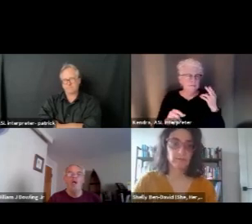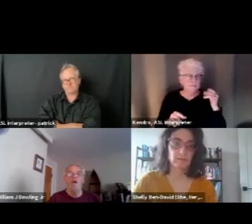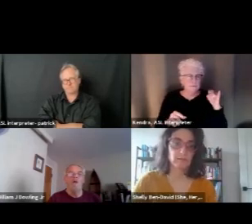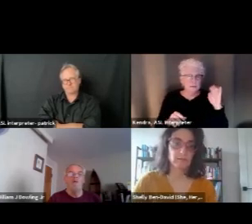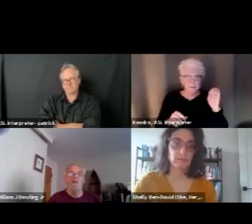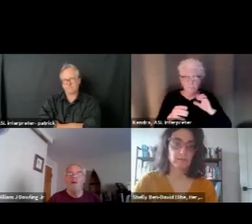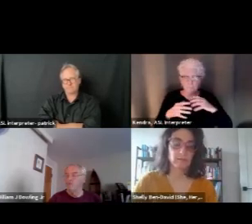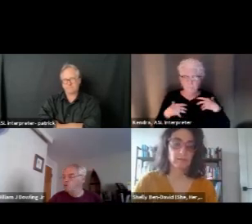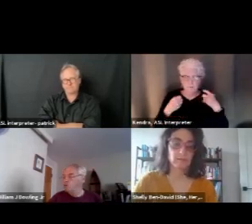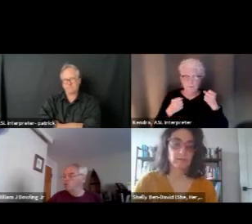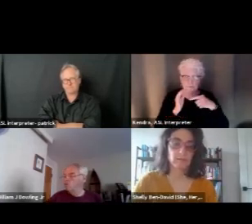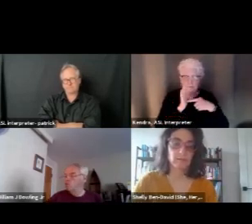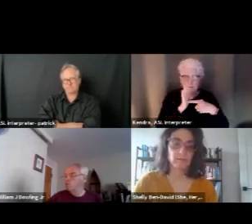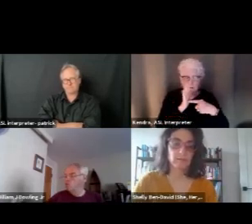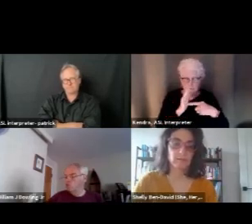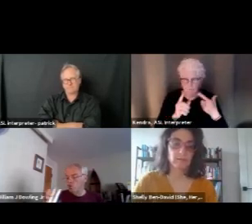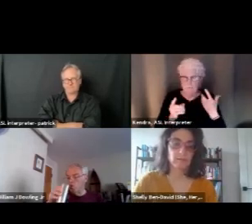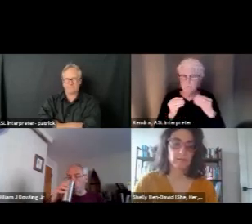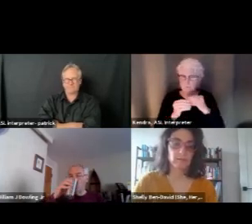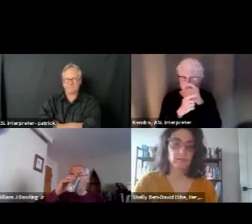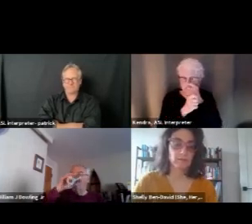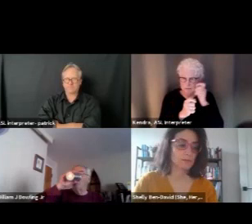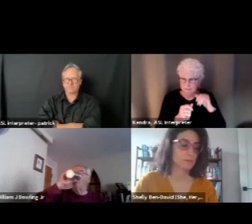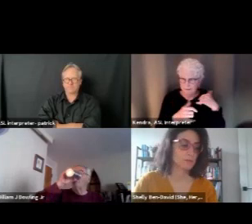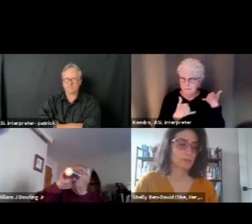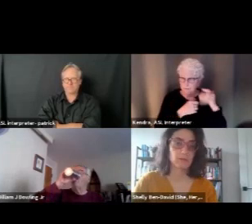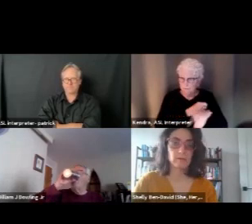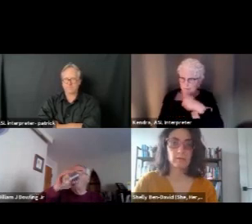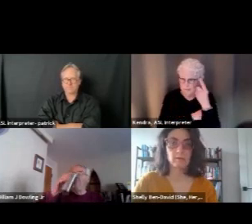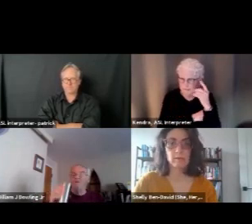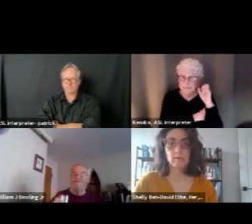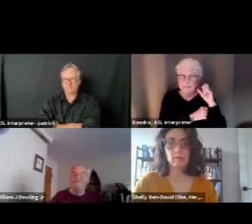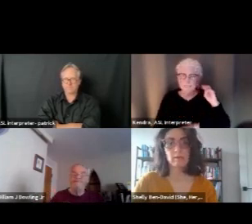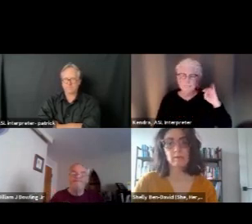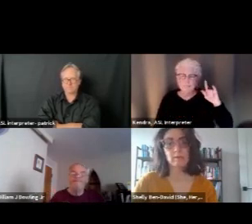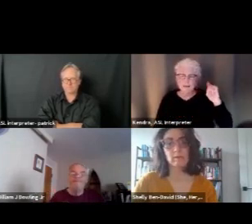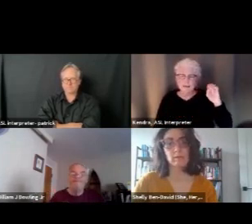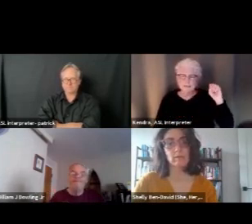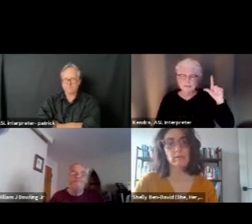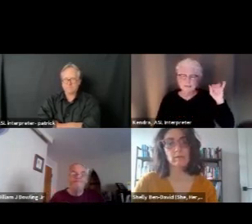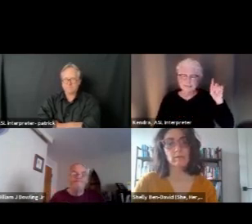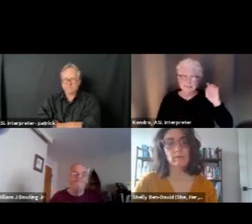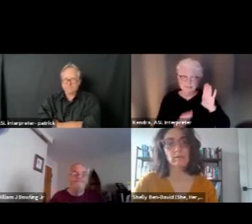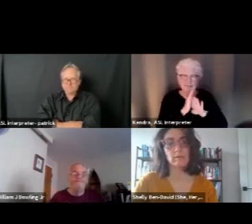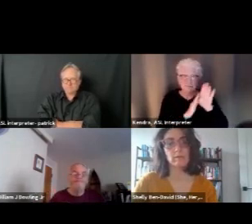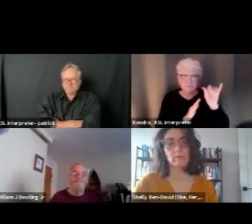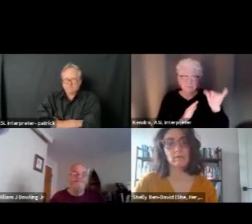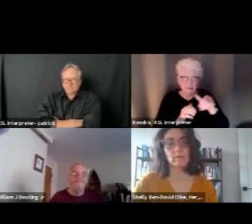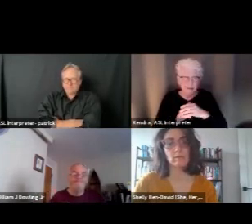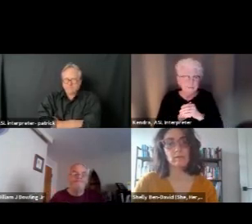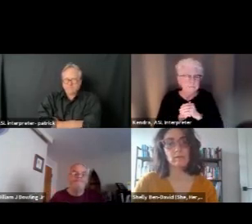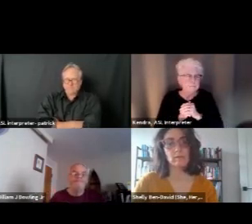a recovery model that's gained a lot of traction, was developed by Mike Slade. And, here again, it goes